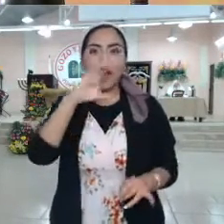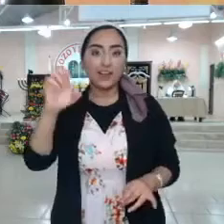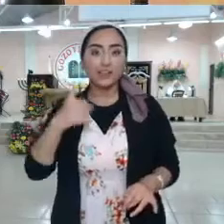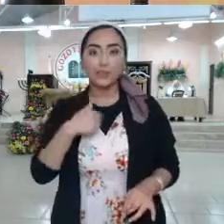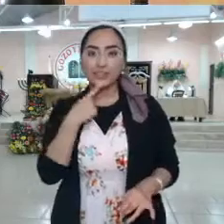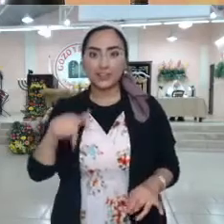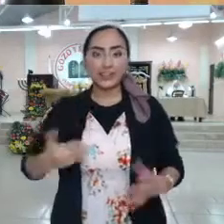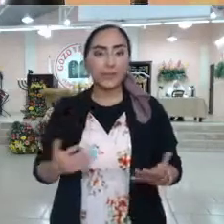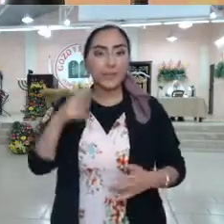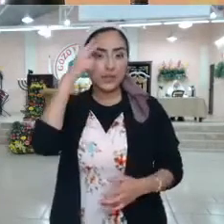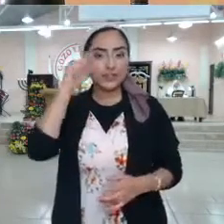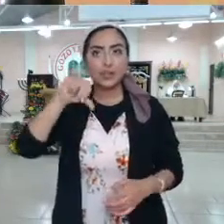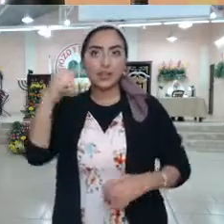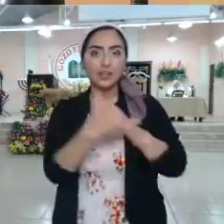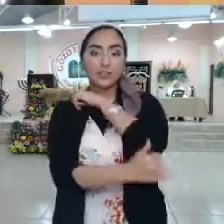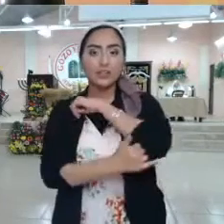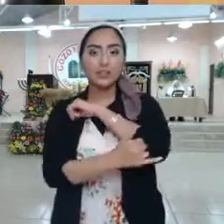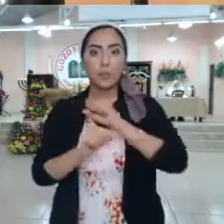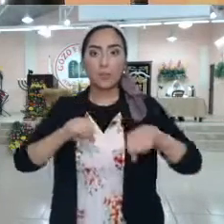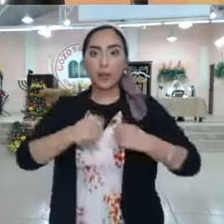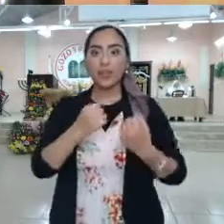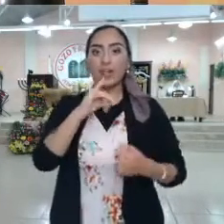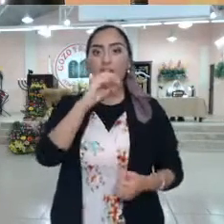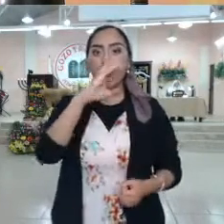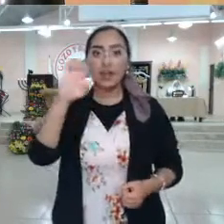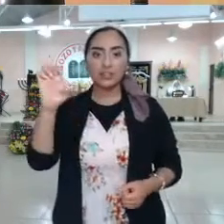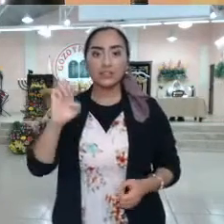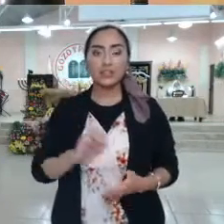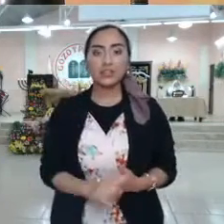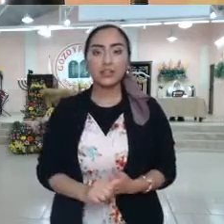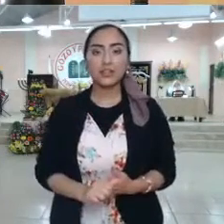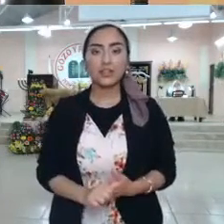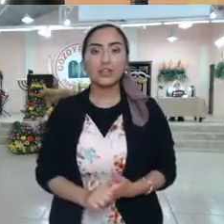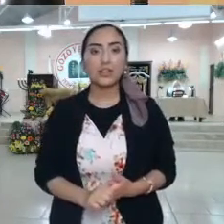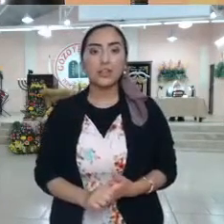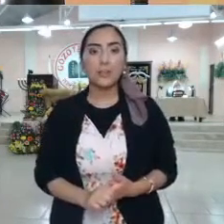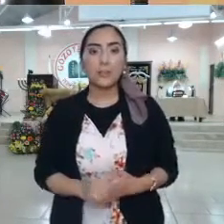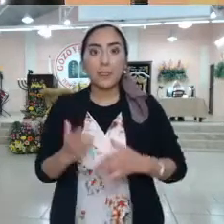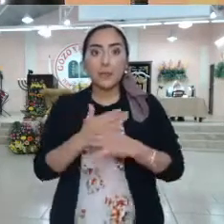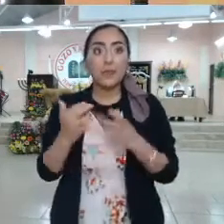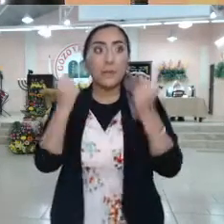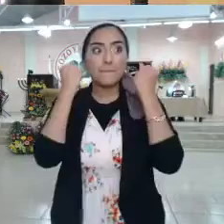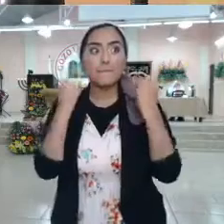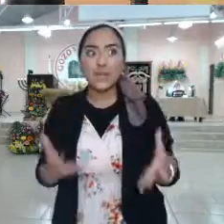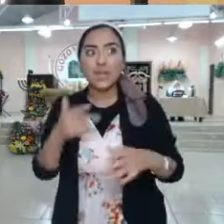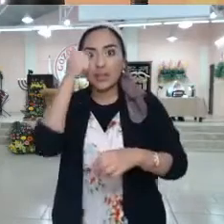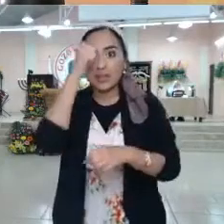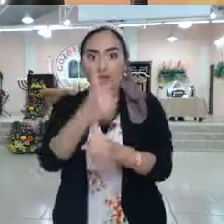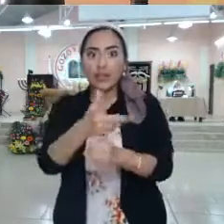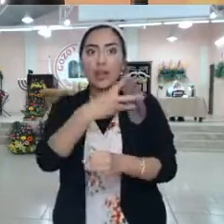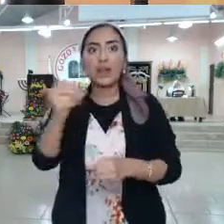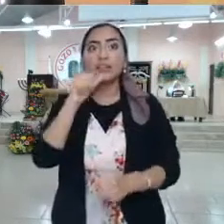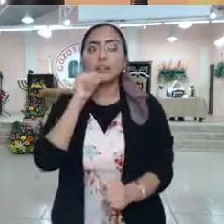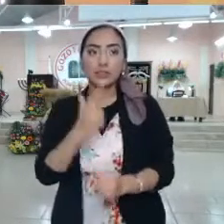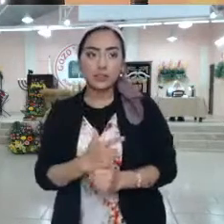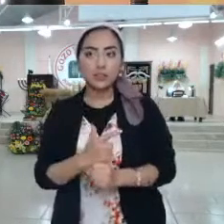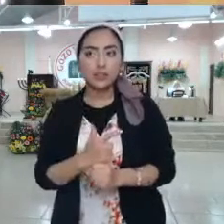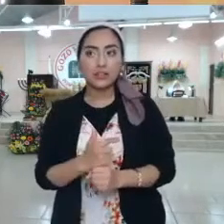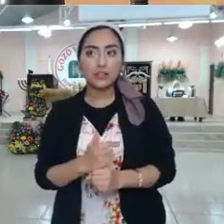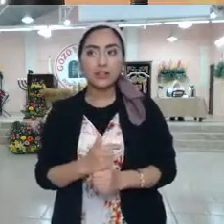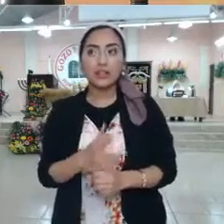the ice was breaking here, just as we say here and in other places. Ice got broken in between many brothers and